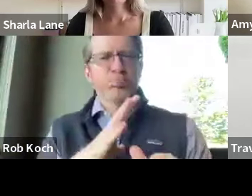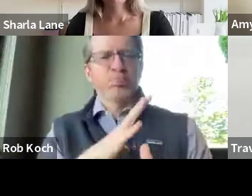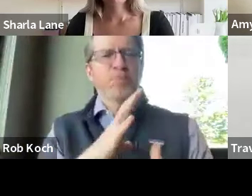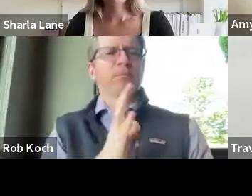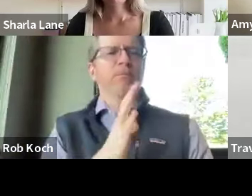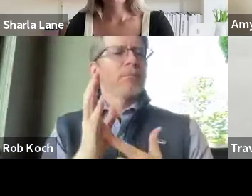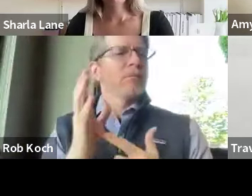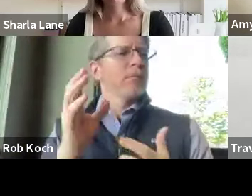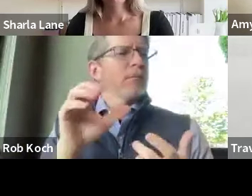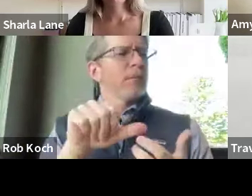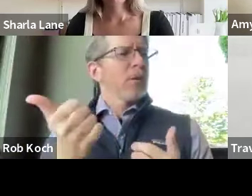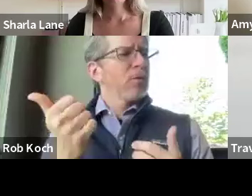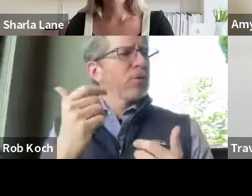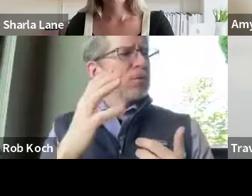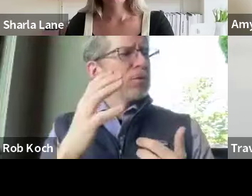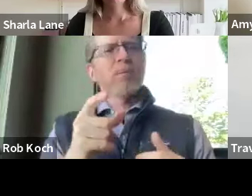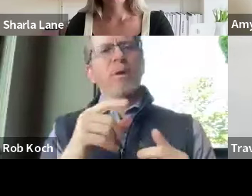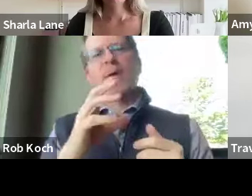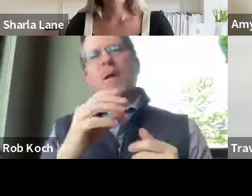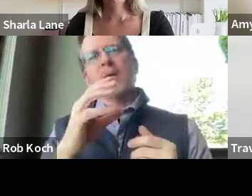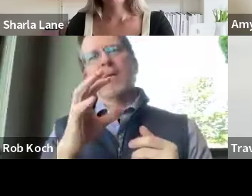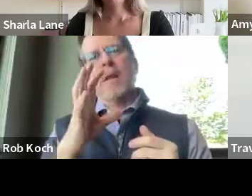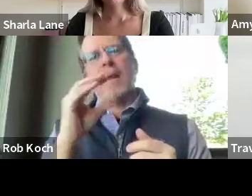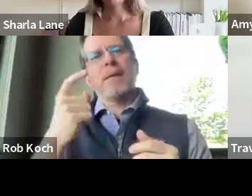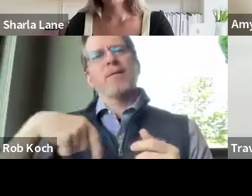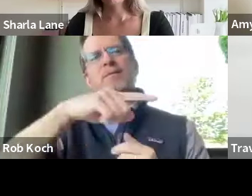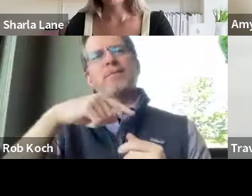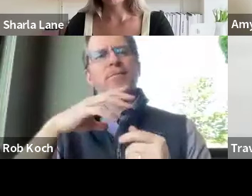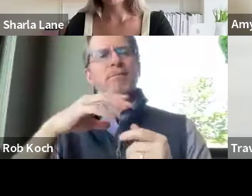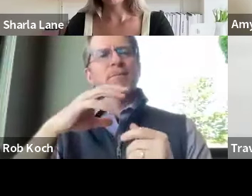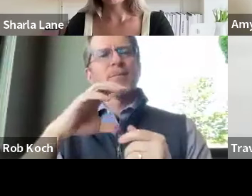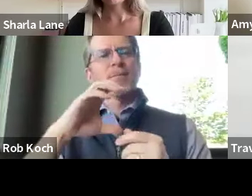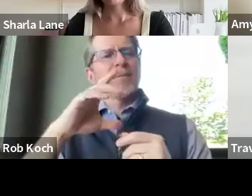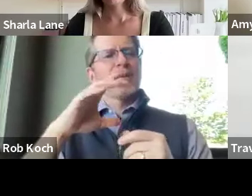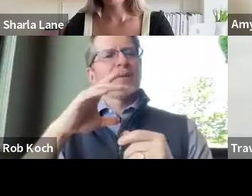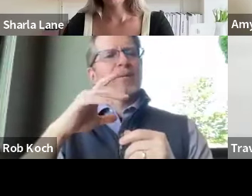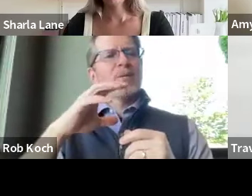New technology will be showing up on the scene as we go. That's fine.